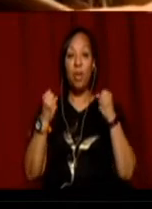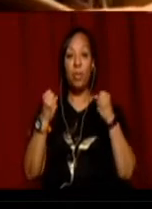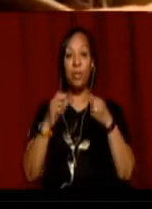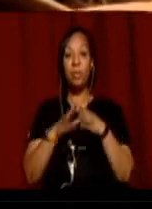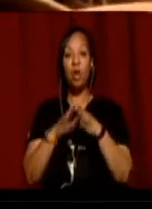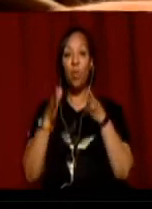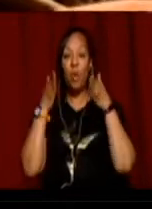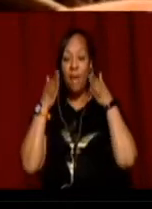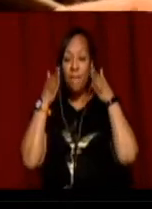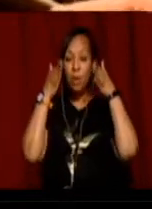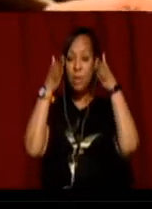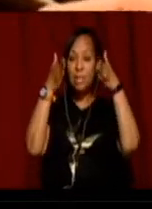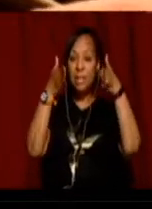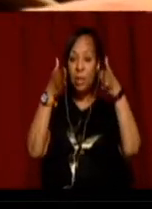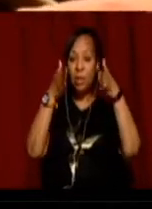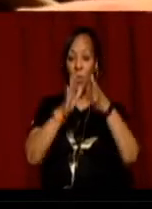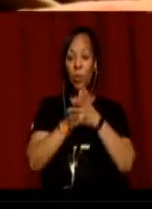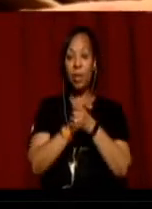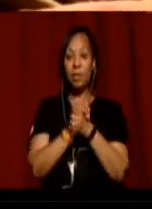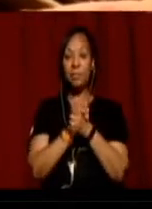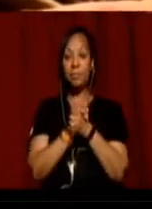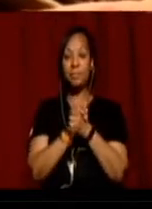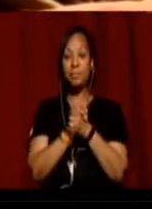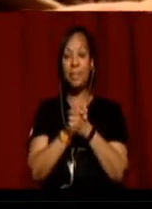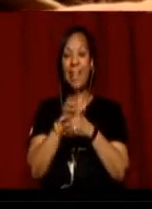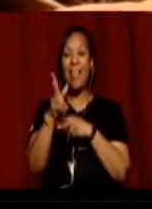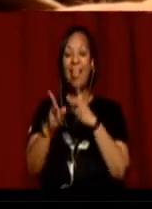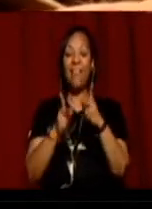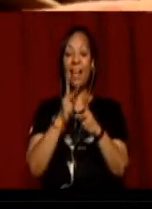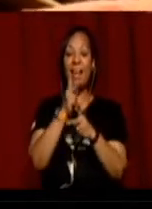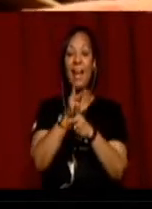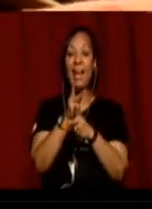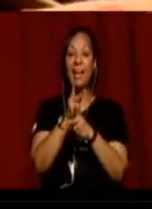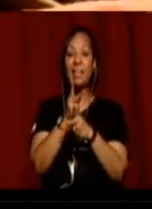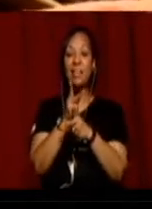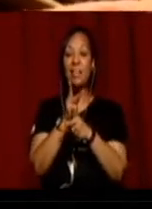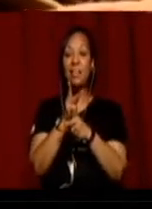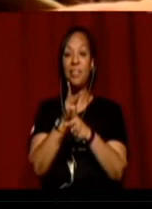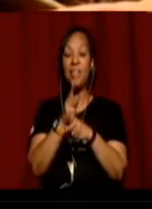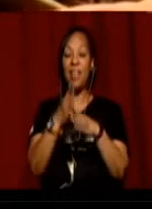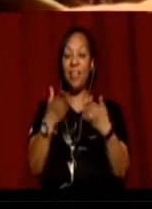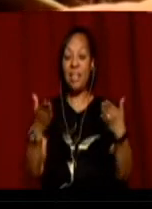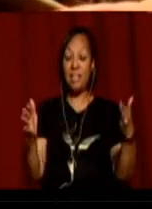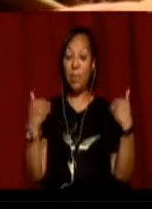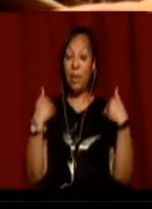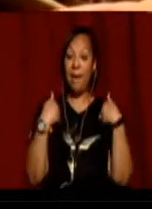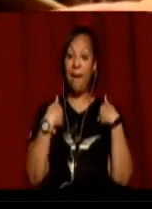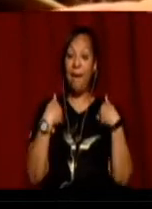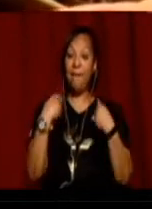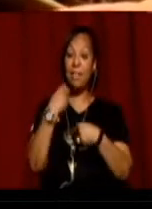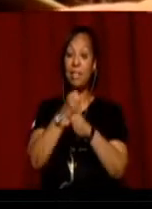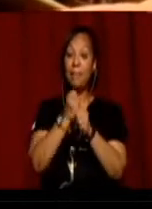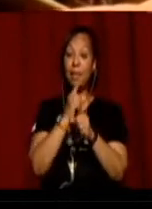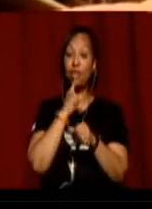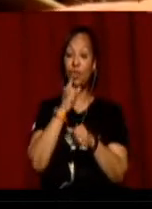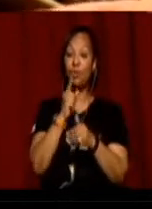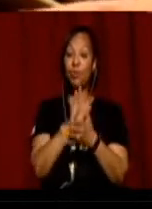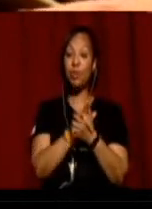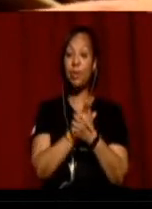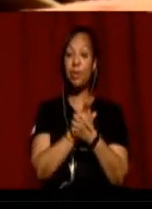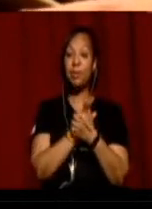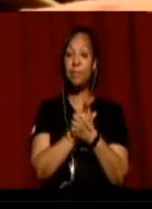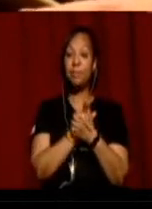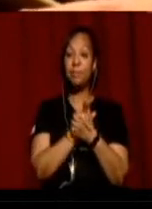are focusing on the kind of initiatives that we have to make sure that